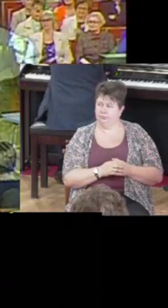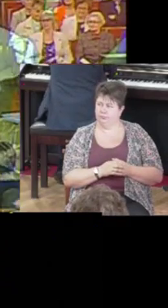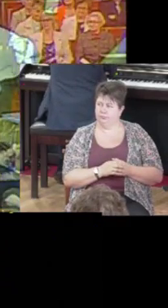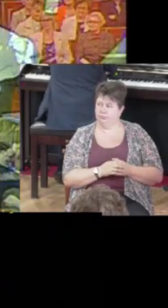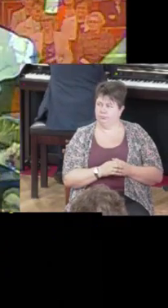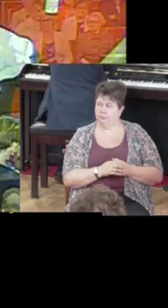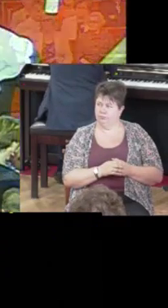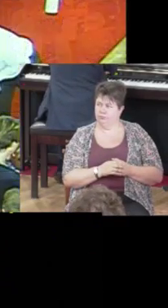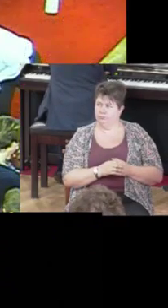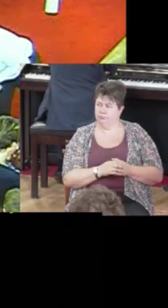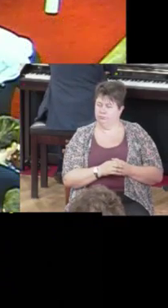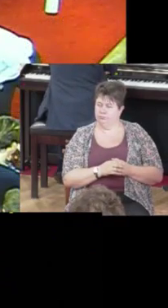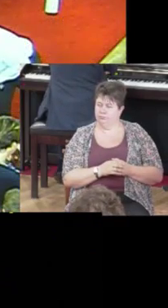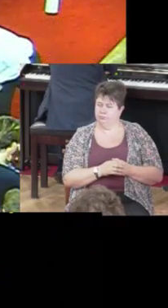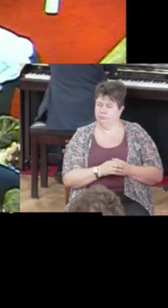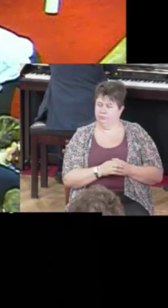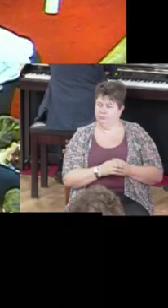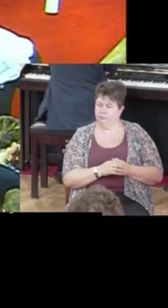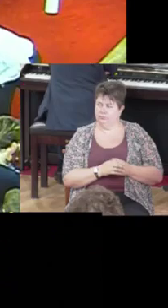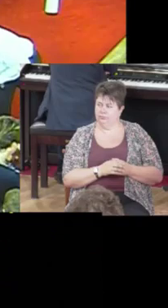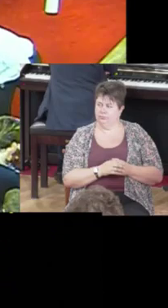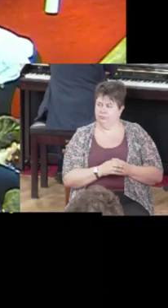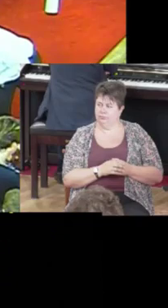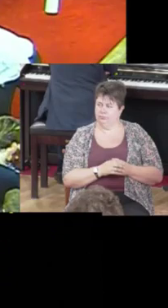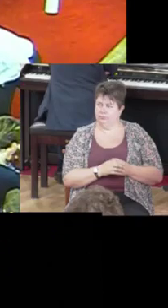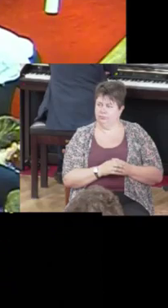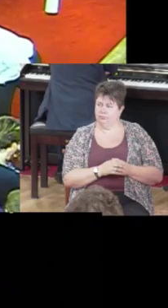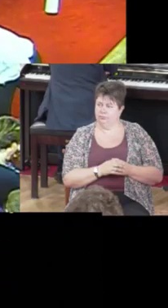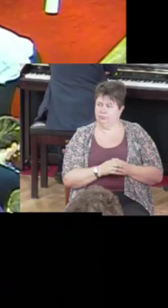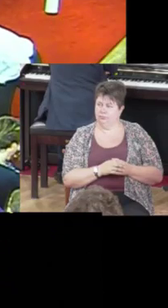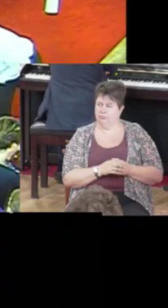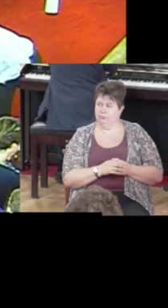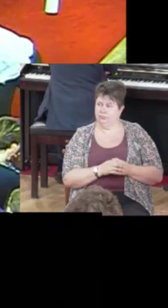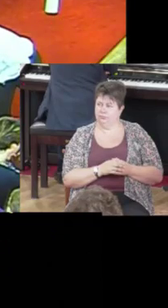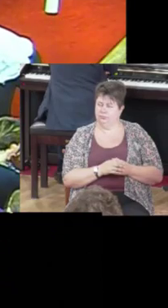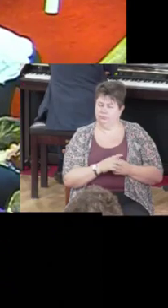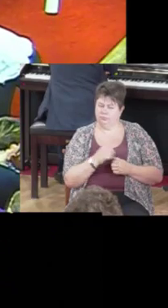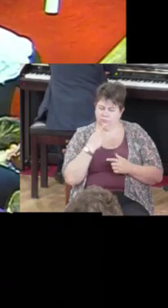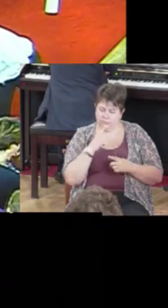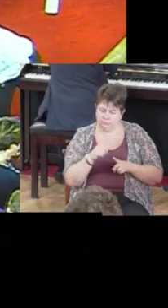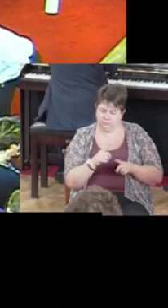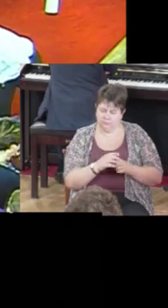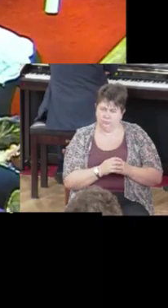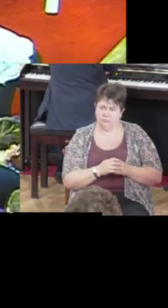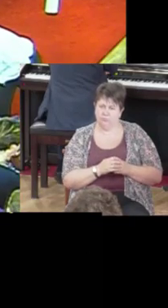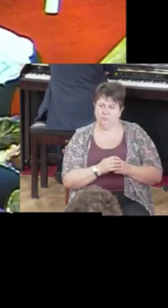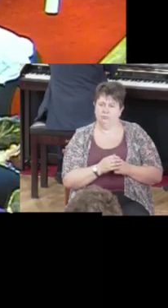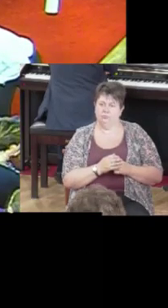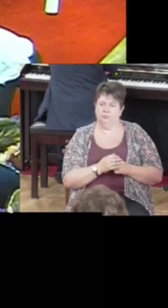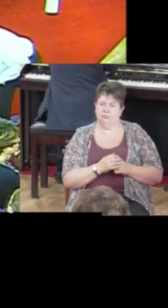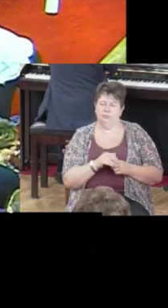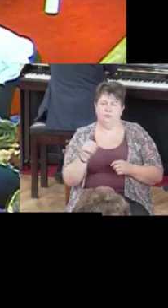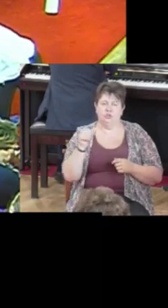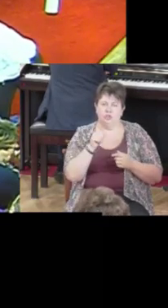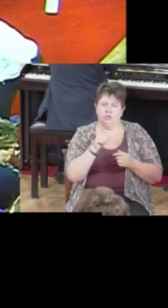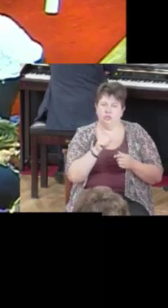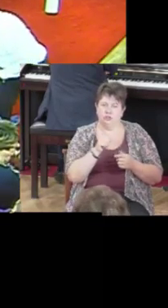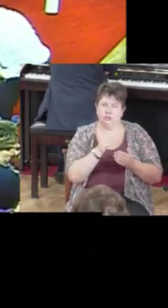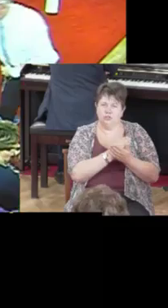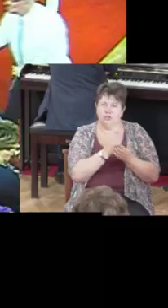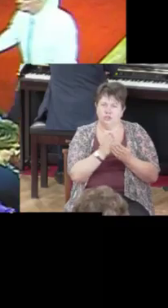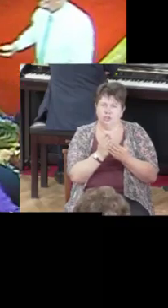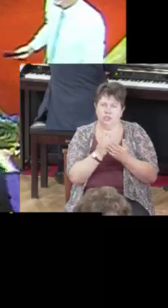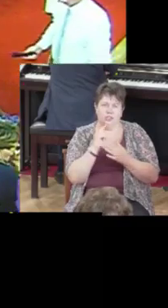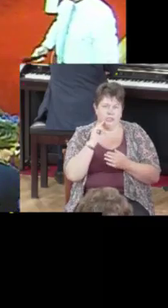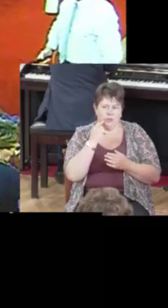We shall... Go on. It's all right. Go on, say it. We share our sweeties. We should